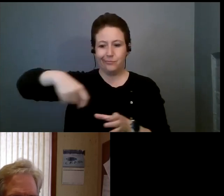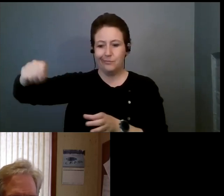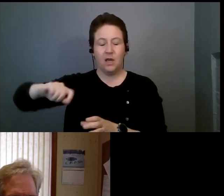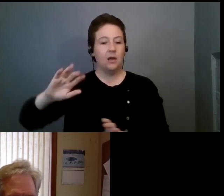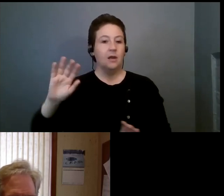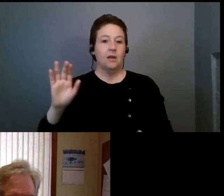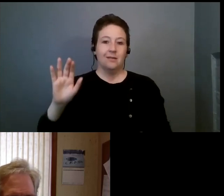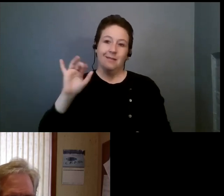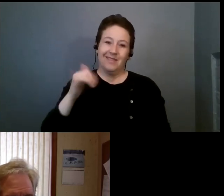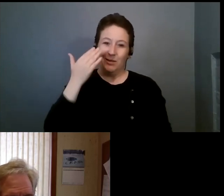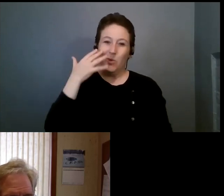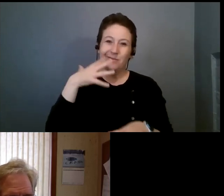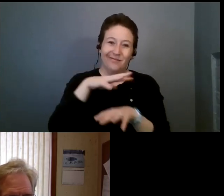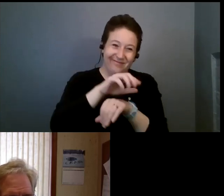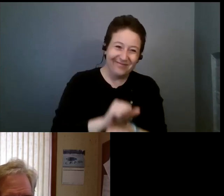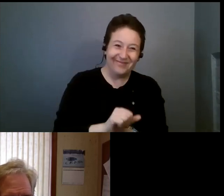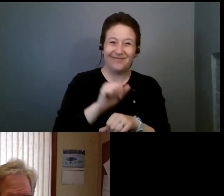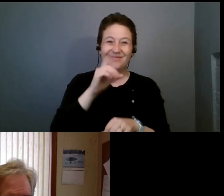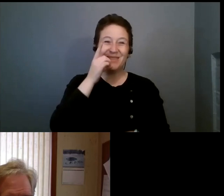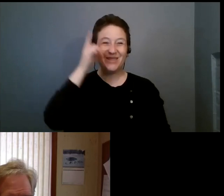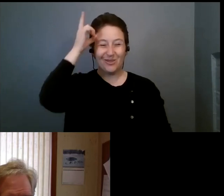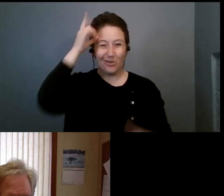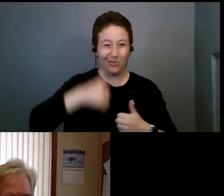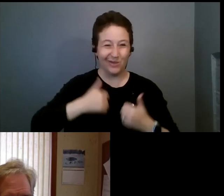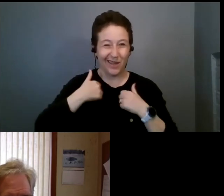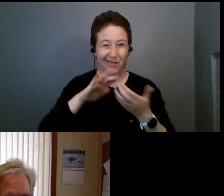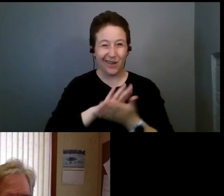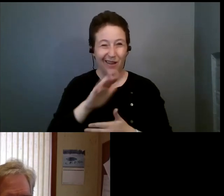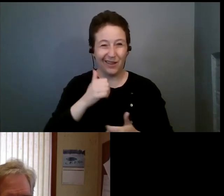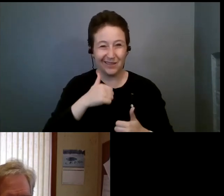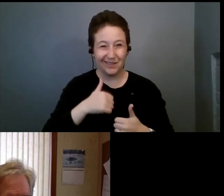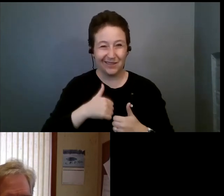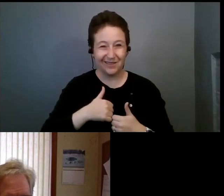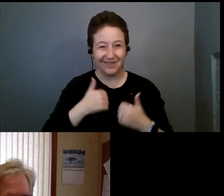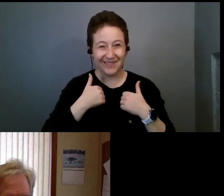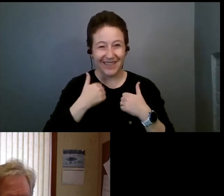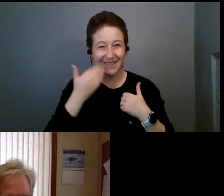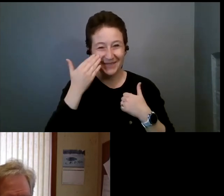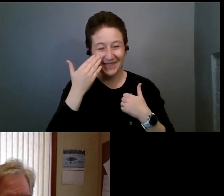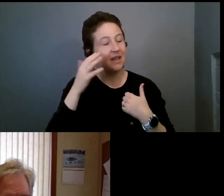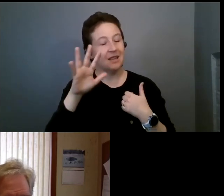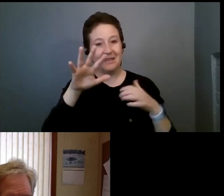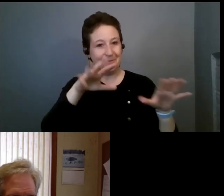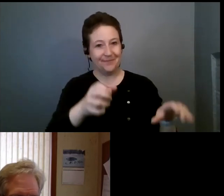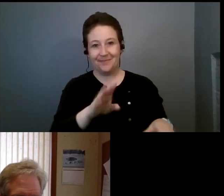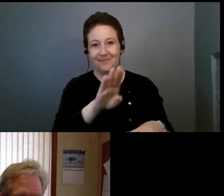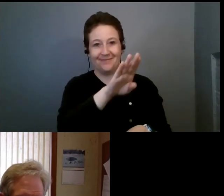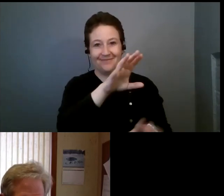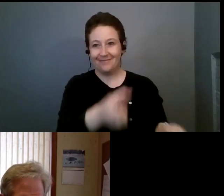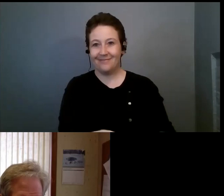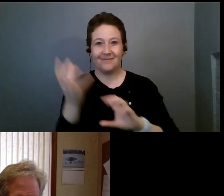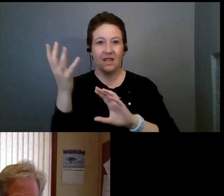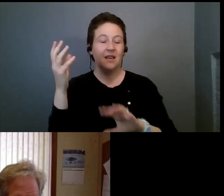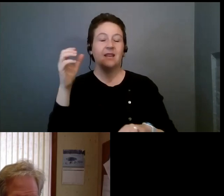hallmark of residence hall living and the college experience for a number of years, to remove the touch